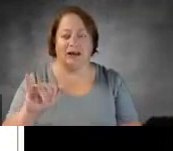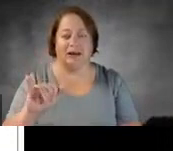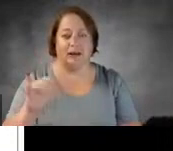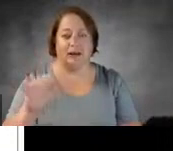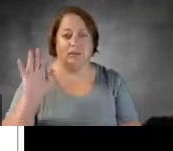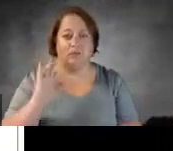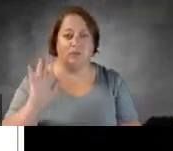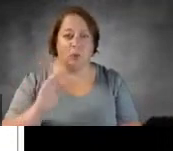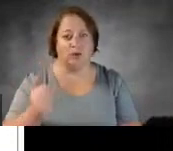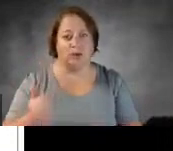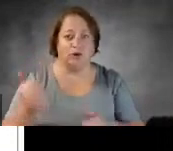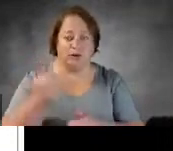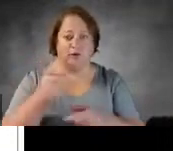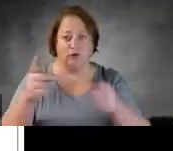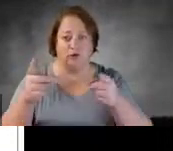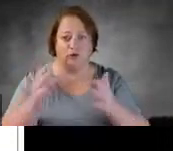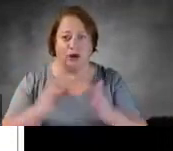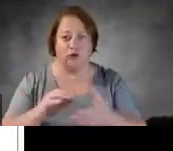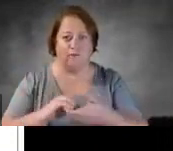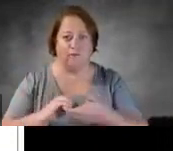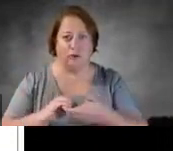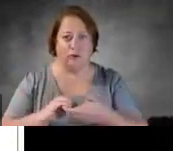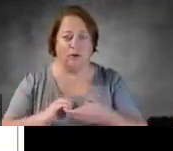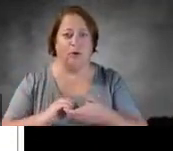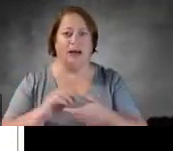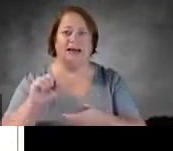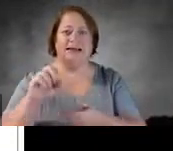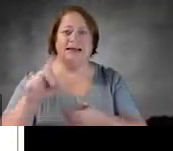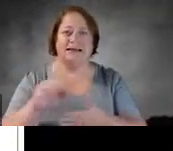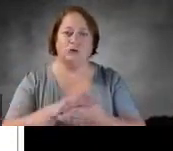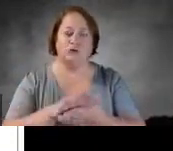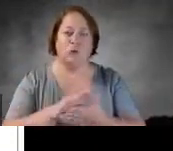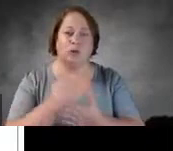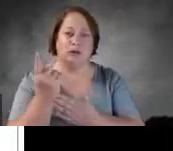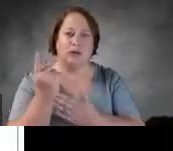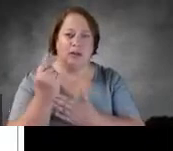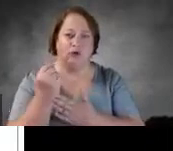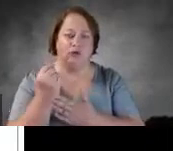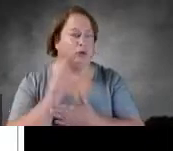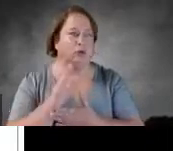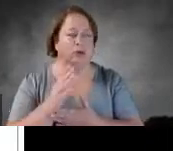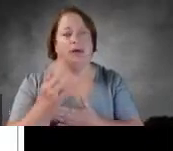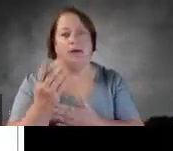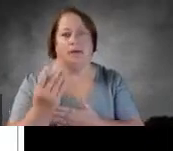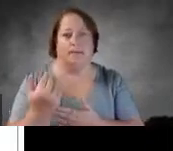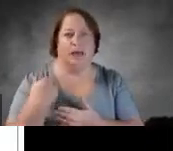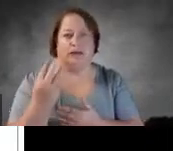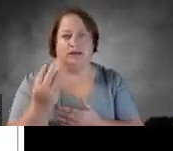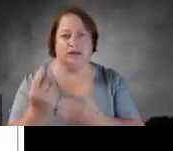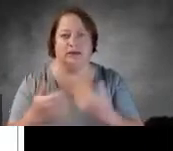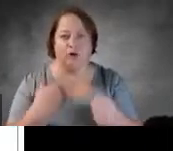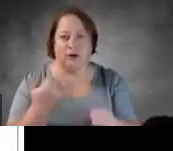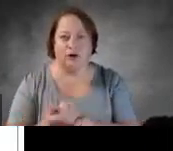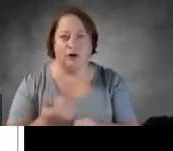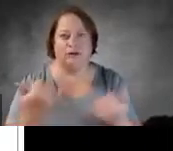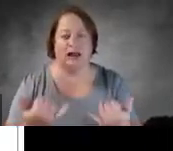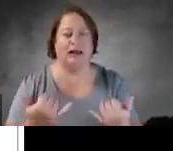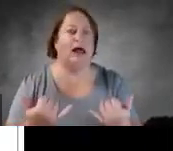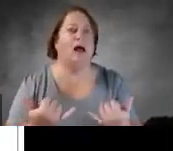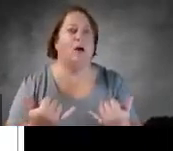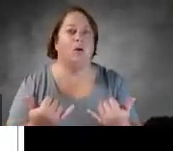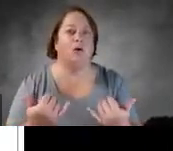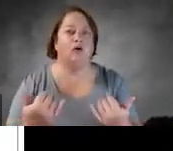our executive director of partner of our SSD schools last year, or the last several years, and now she